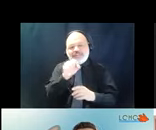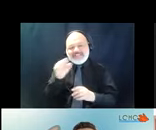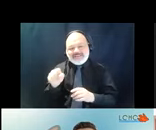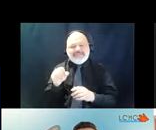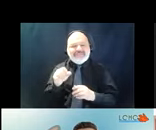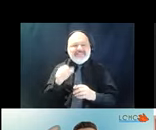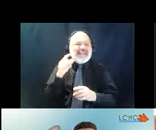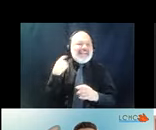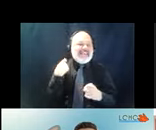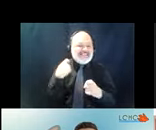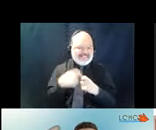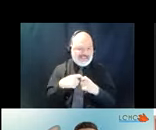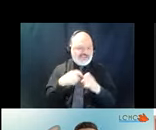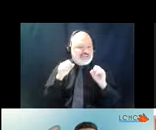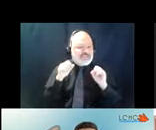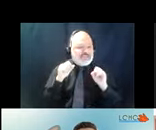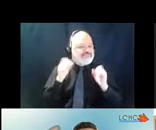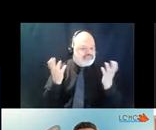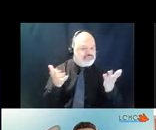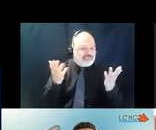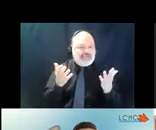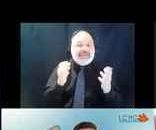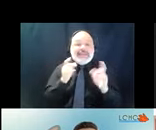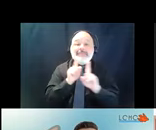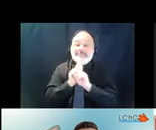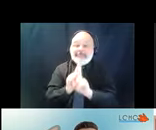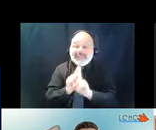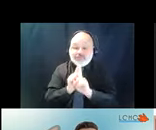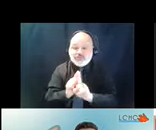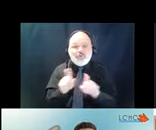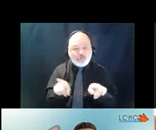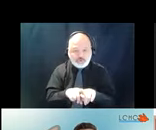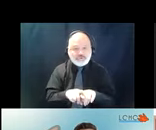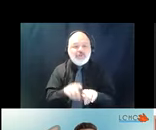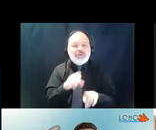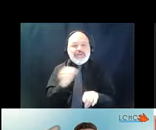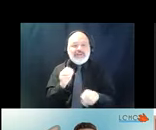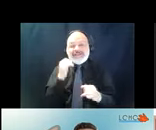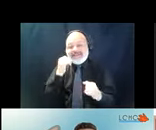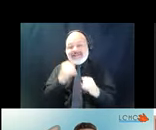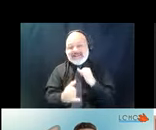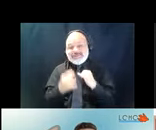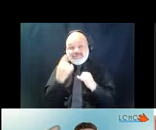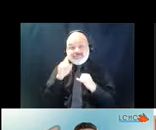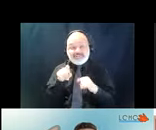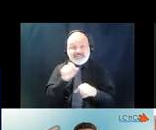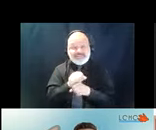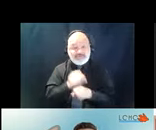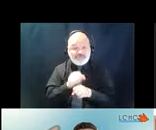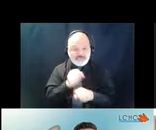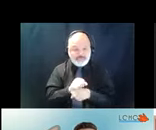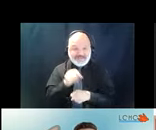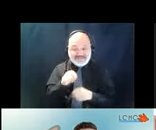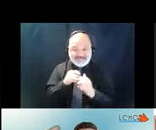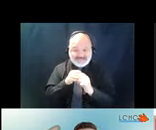that Latinos are being mentored and being part of that pipeline. And then ultimately, for those that work in that